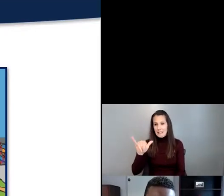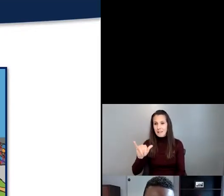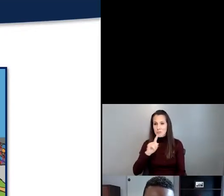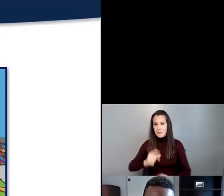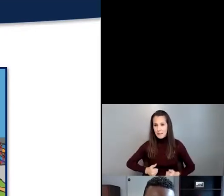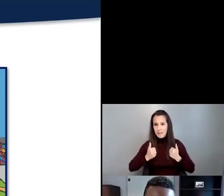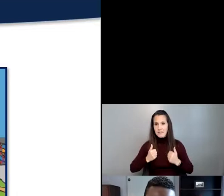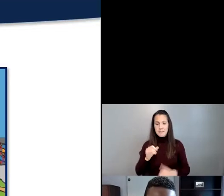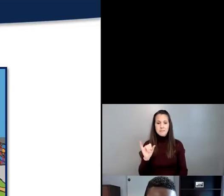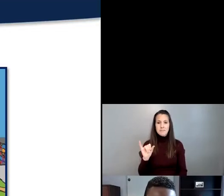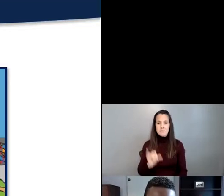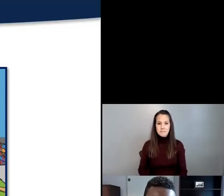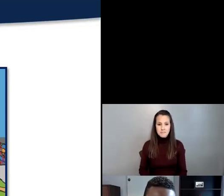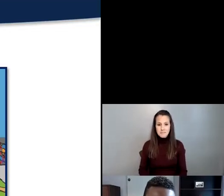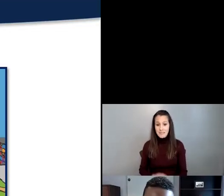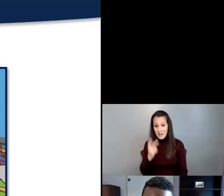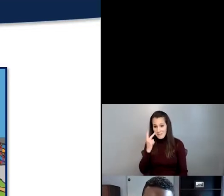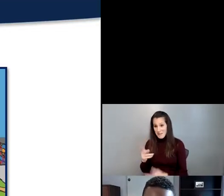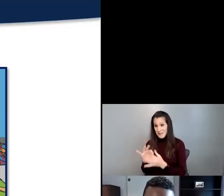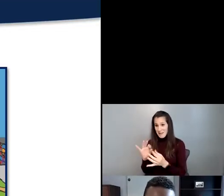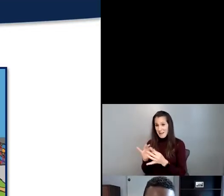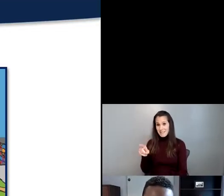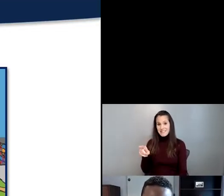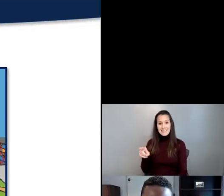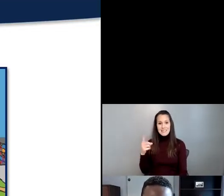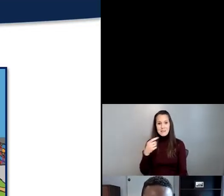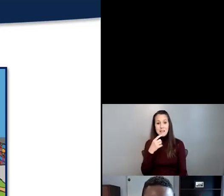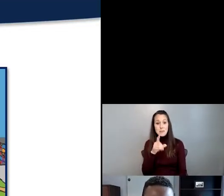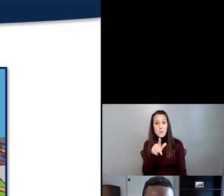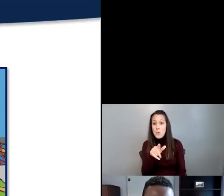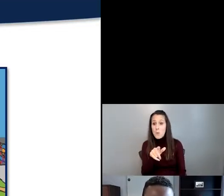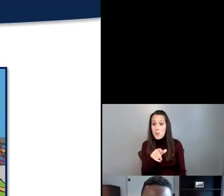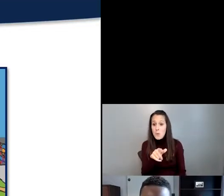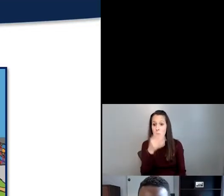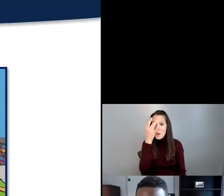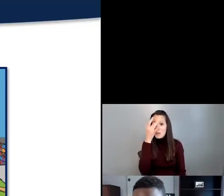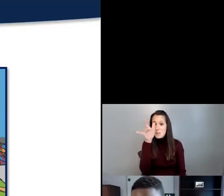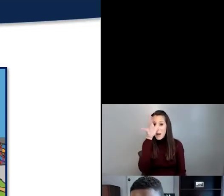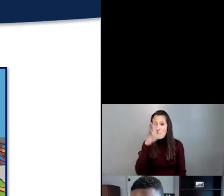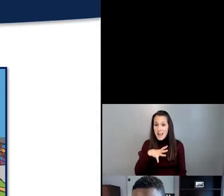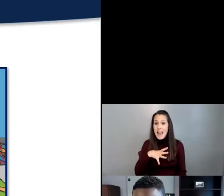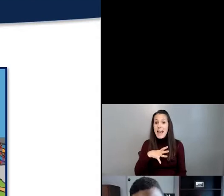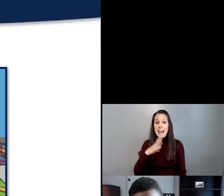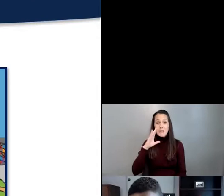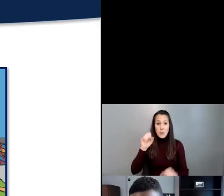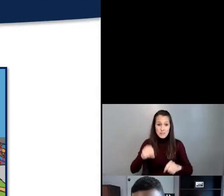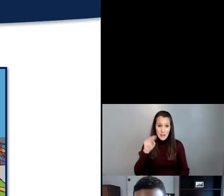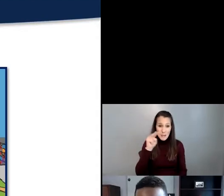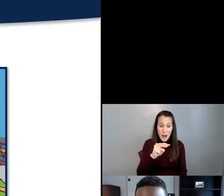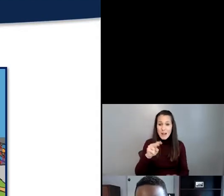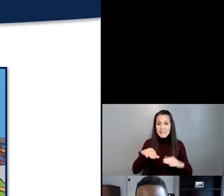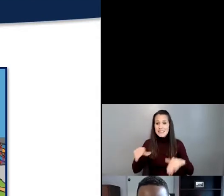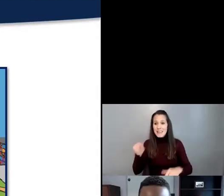Now, I'm looking at the comments because someone says that that's a smart man who knows he can watch the game if the kids can watch too. And that's